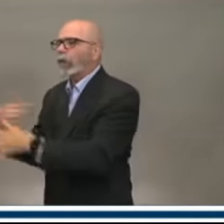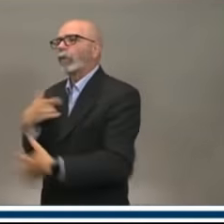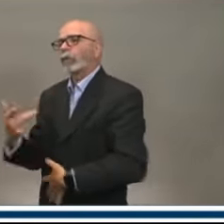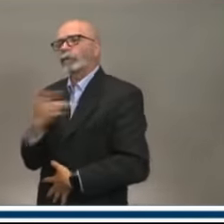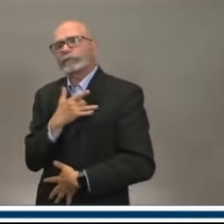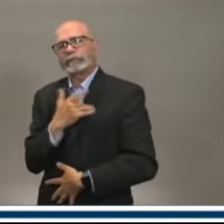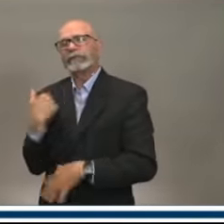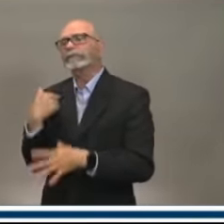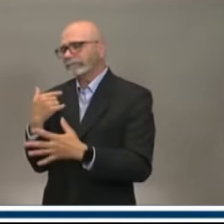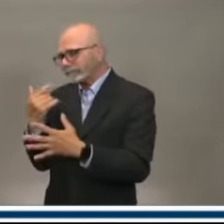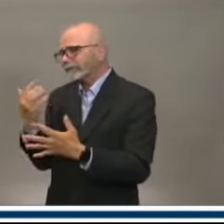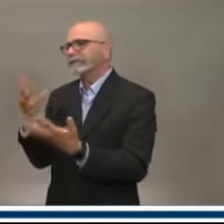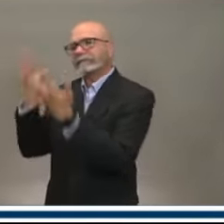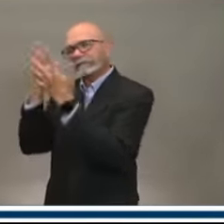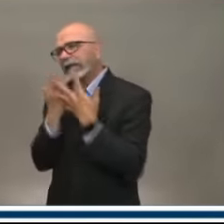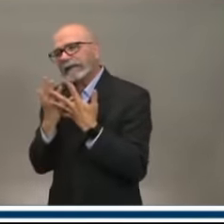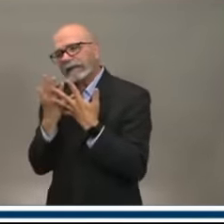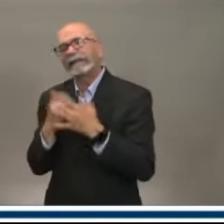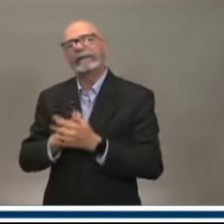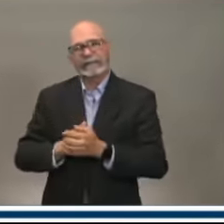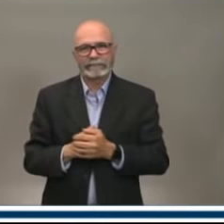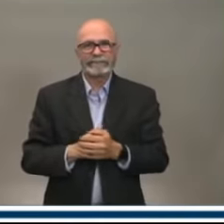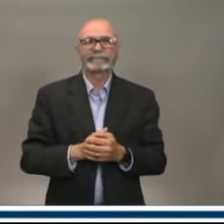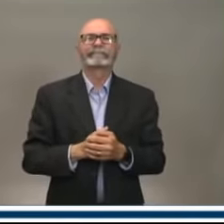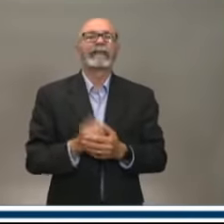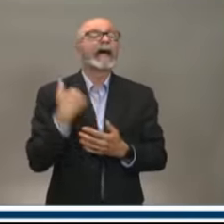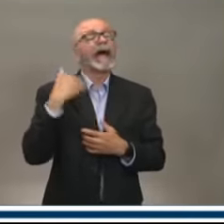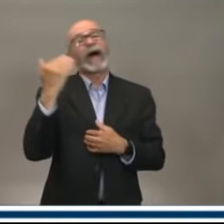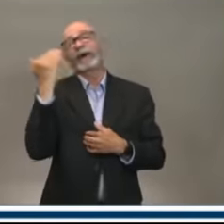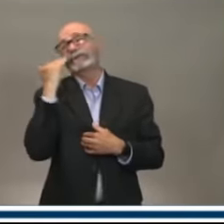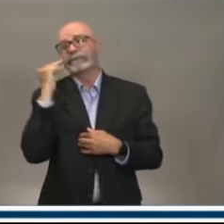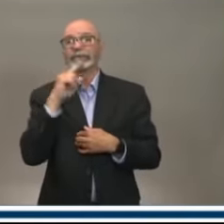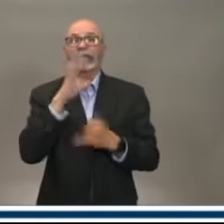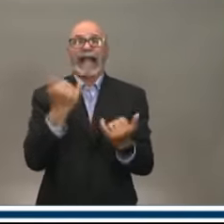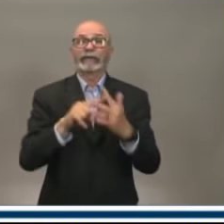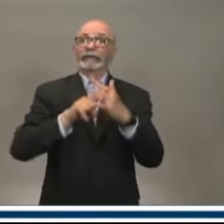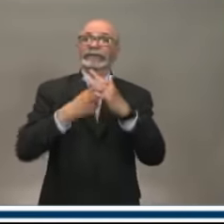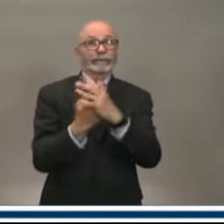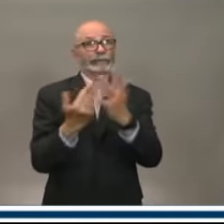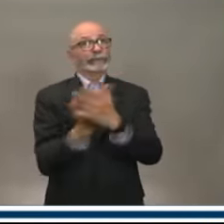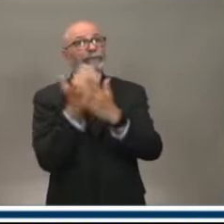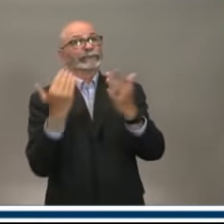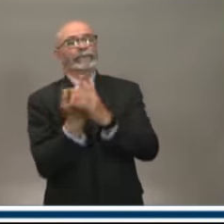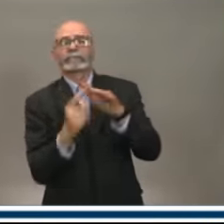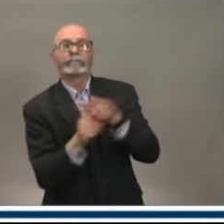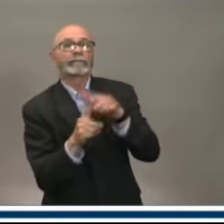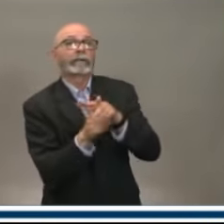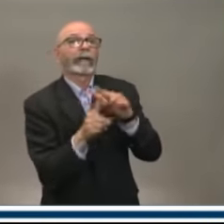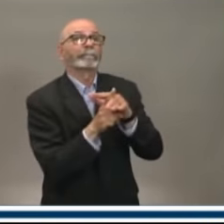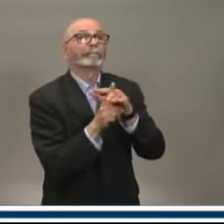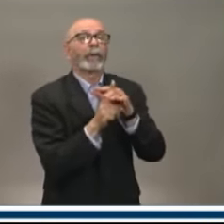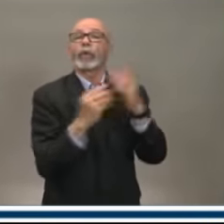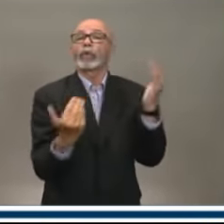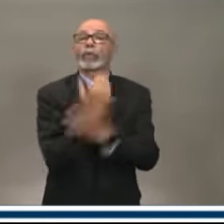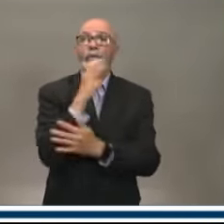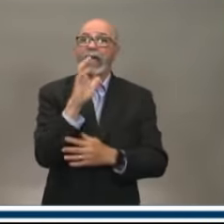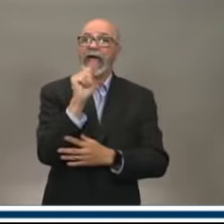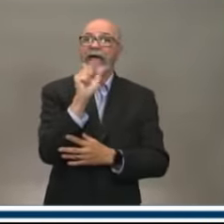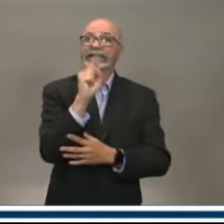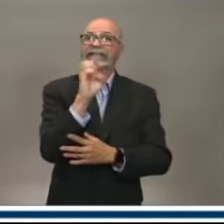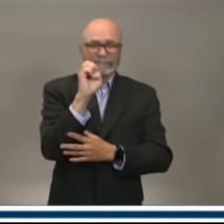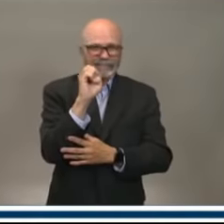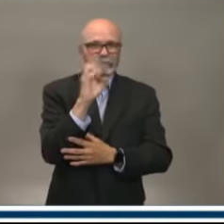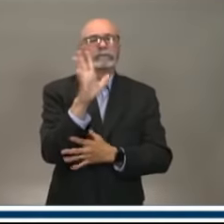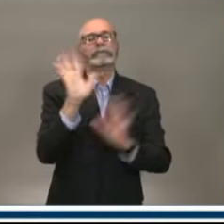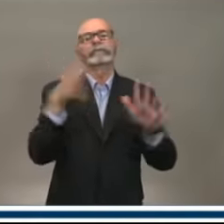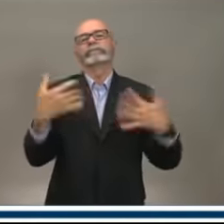COVID. And I know it's hard to hear about new cases every day, but you are helping to conquer COVID. Out of more